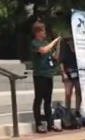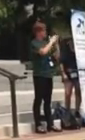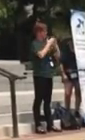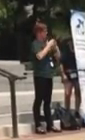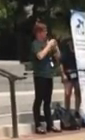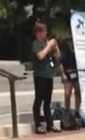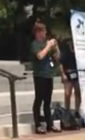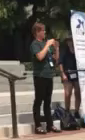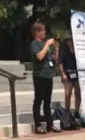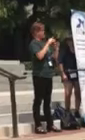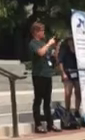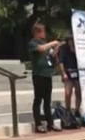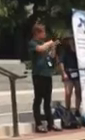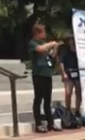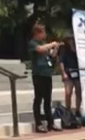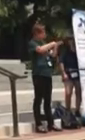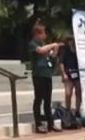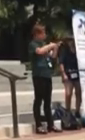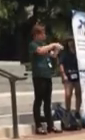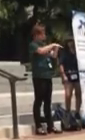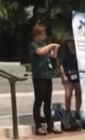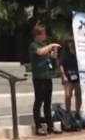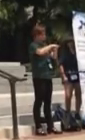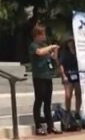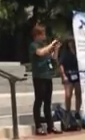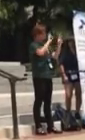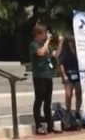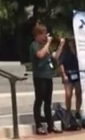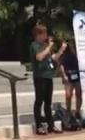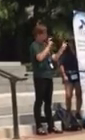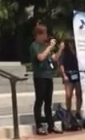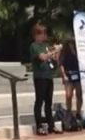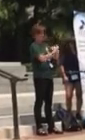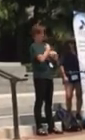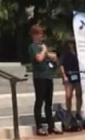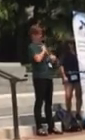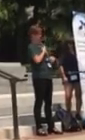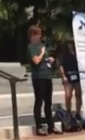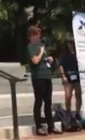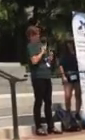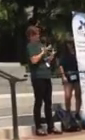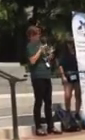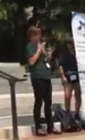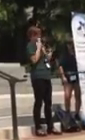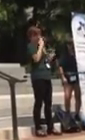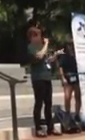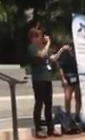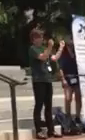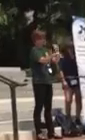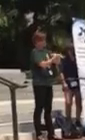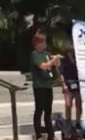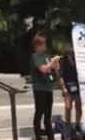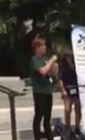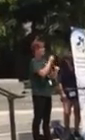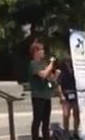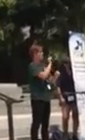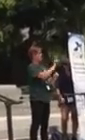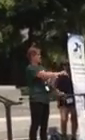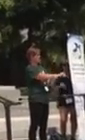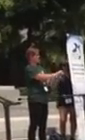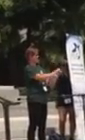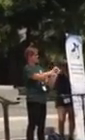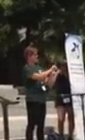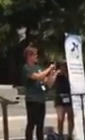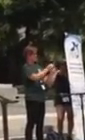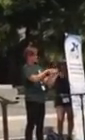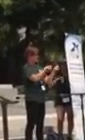to discuss local issues affecting us and we want to see change. Danny provides